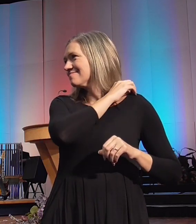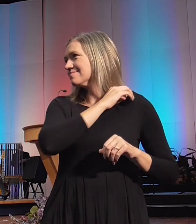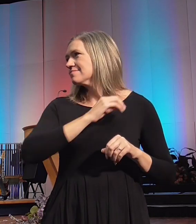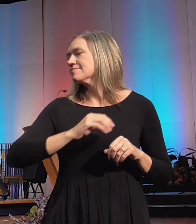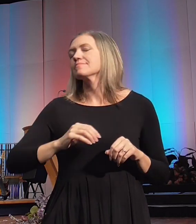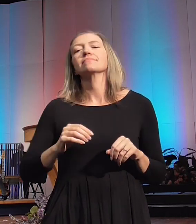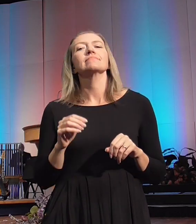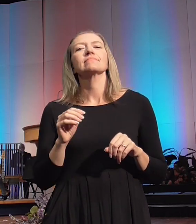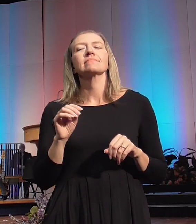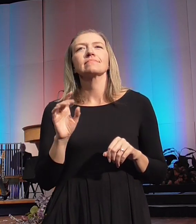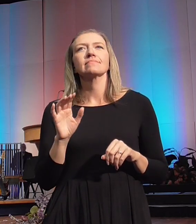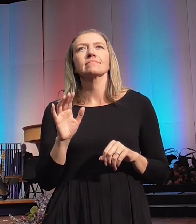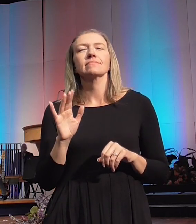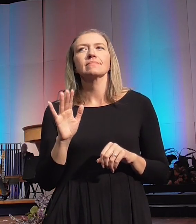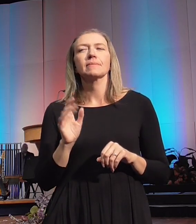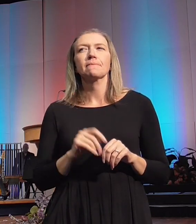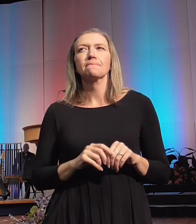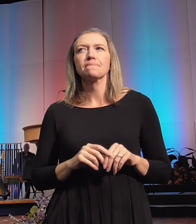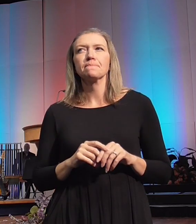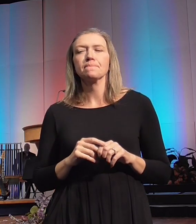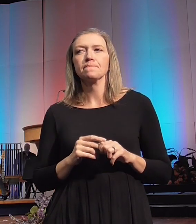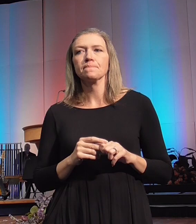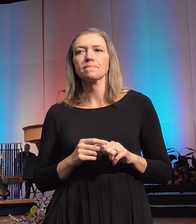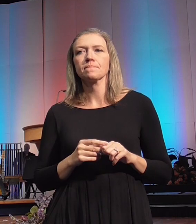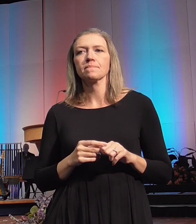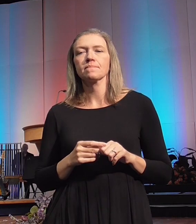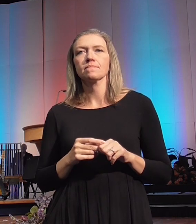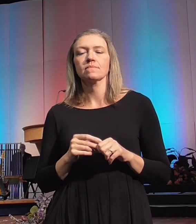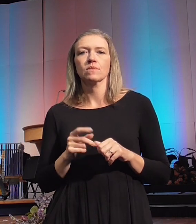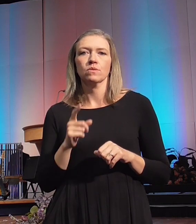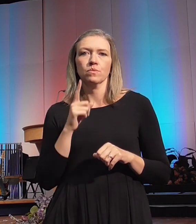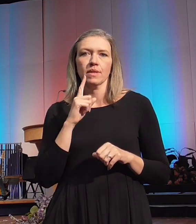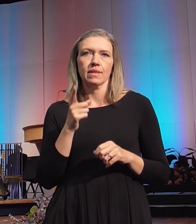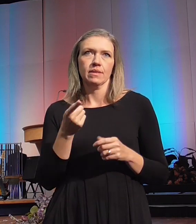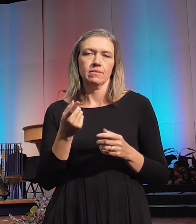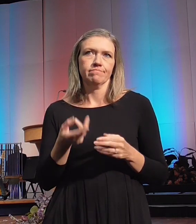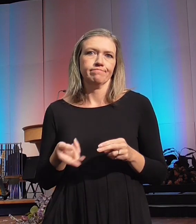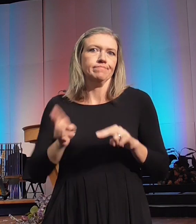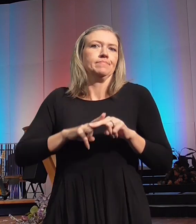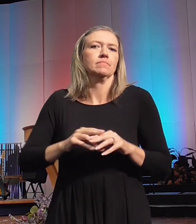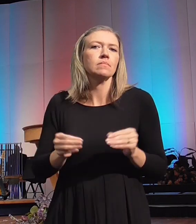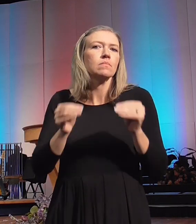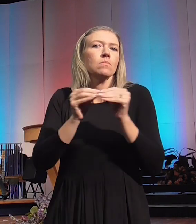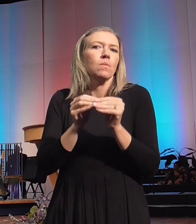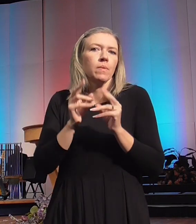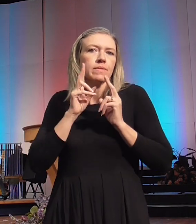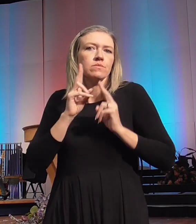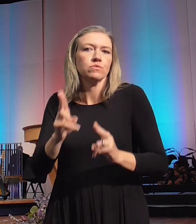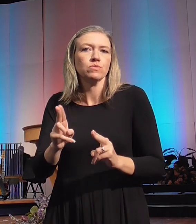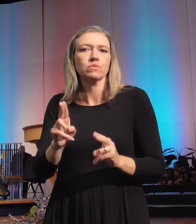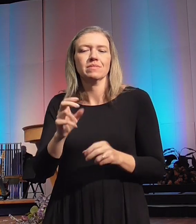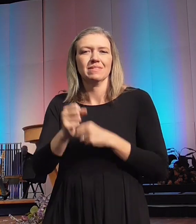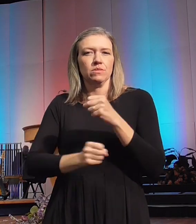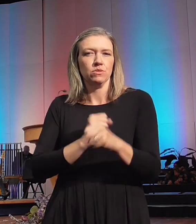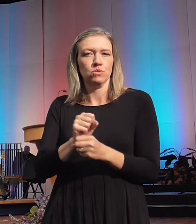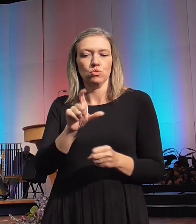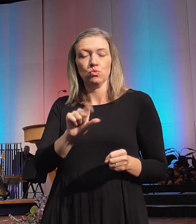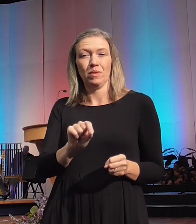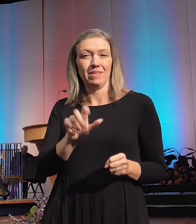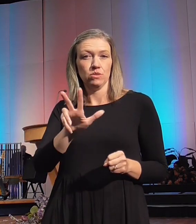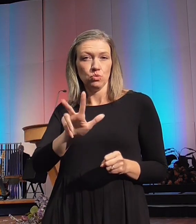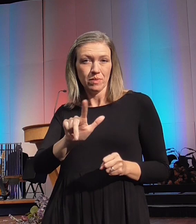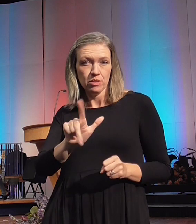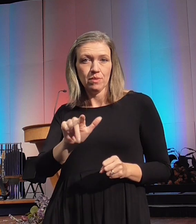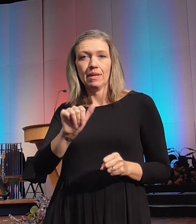And I want to pay special tribute to our 2023